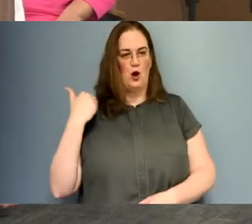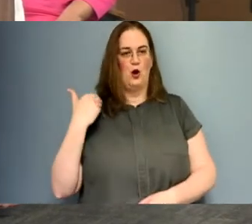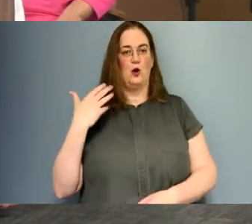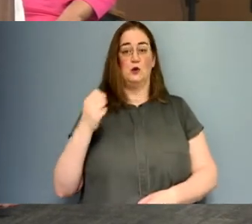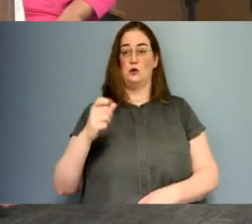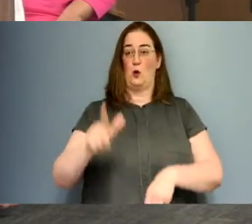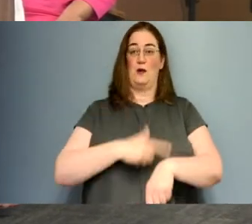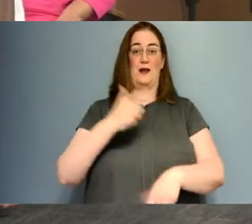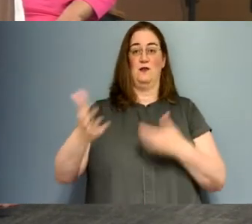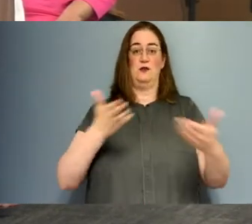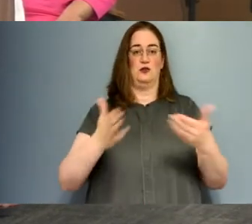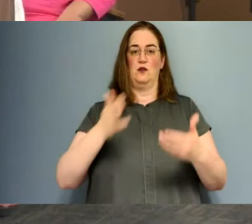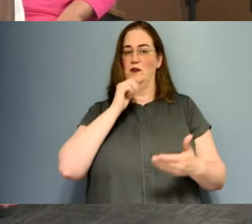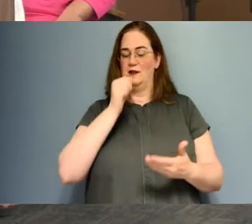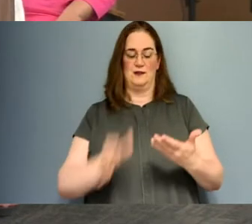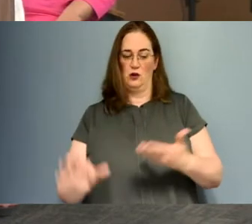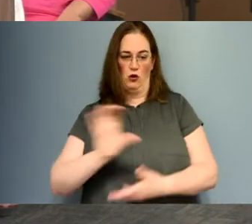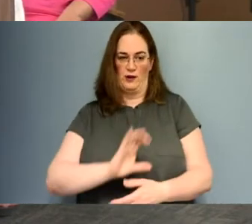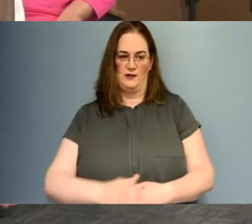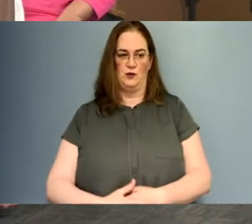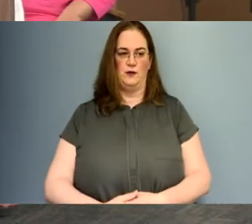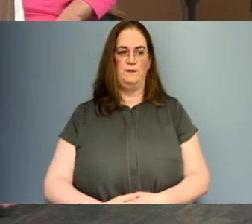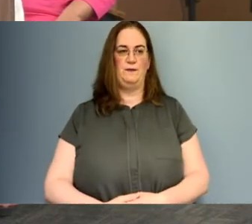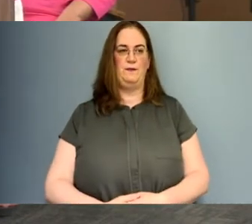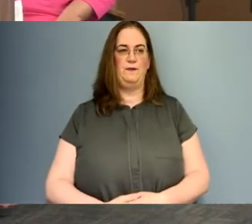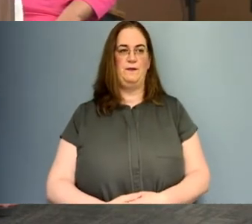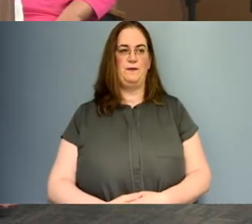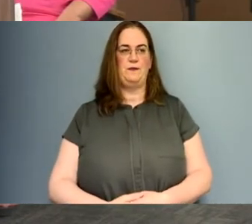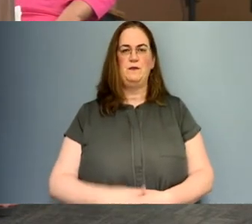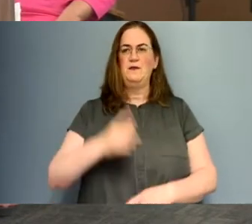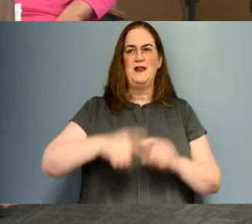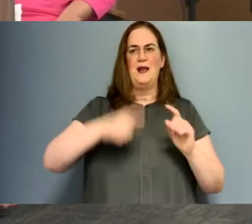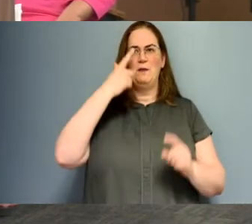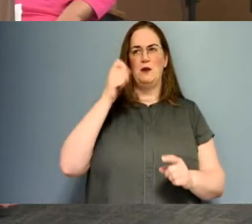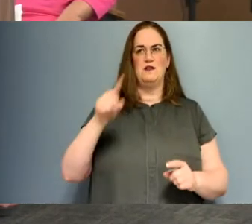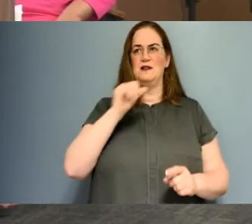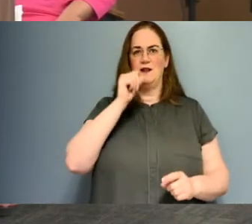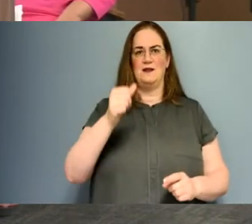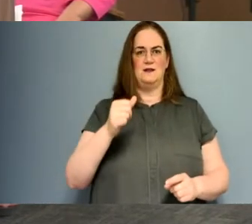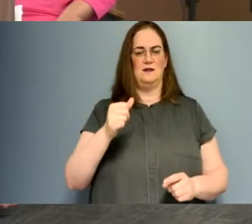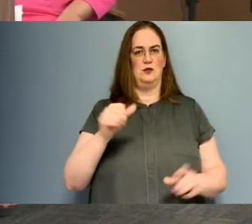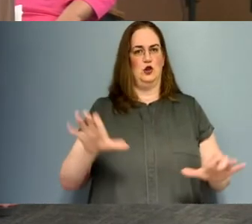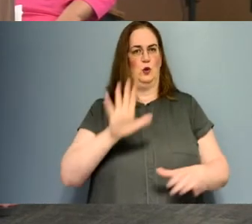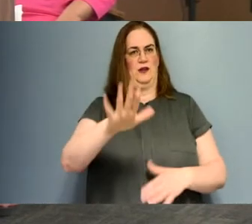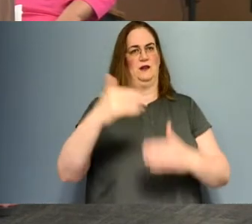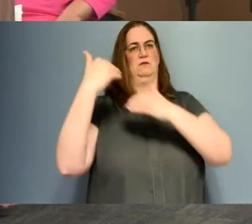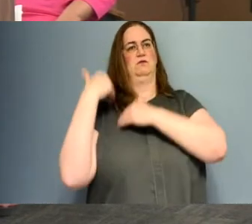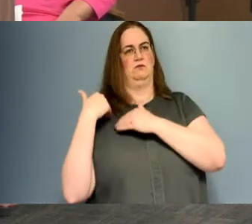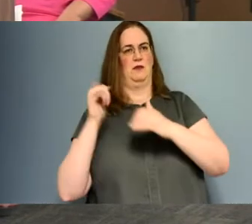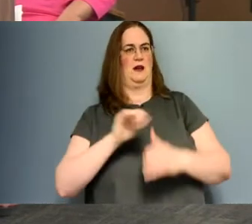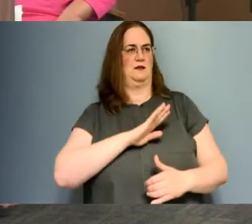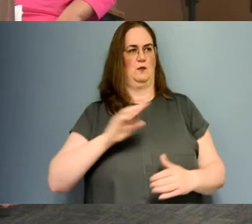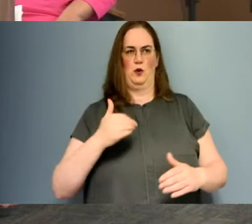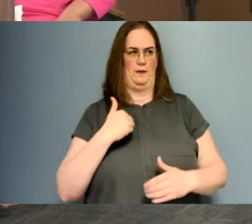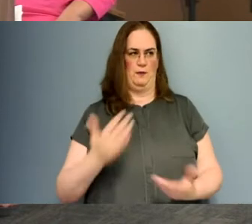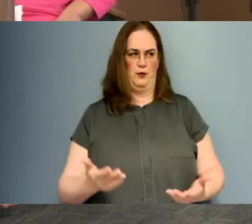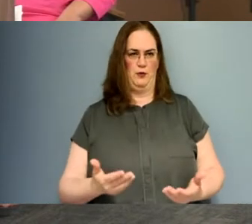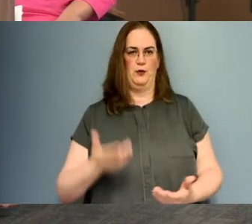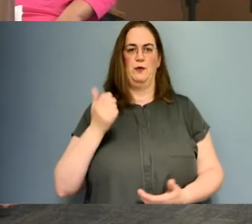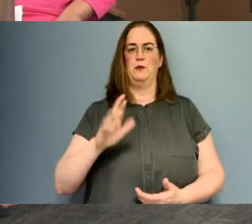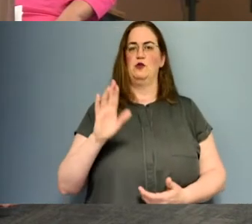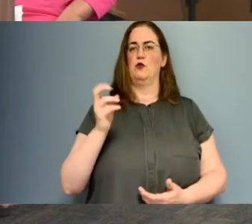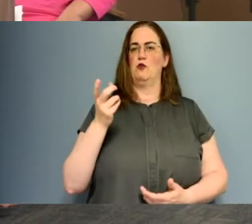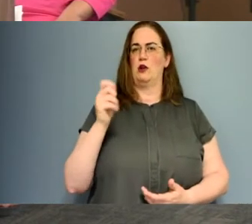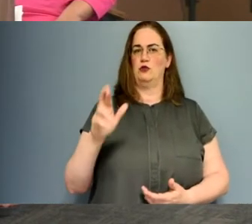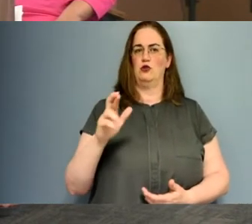length of service isn't a criteria. It can't be because he doesn't carry his weight as a board member. Mr. Breitinger